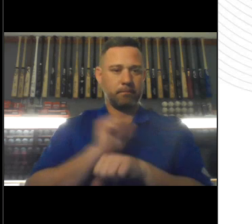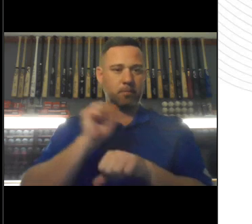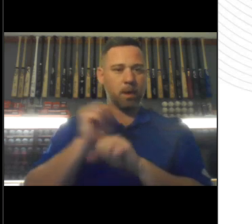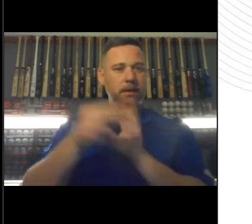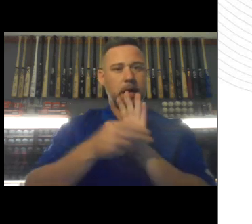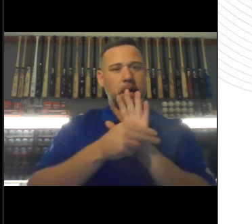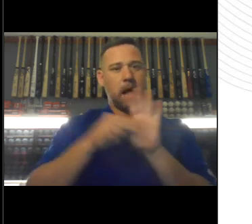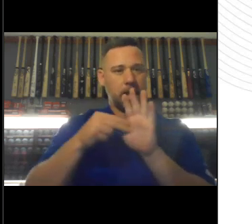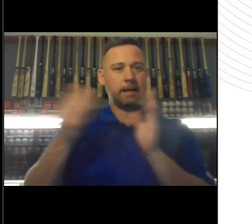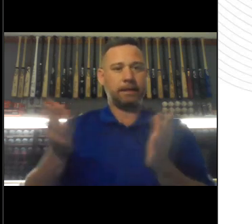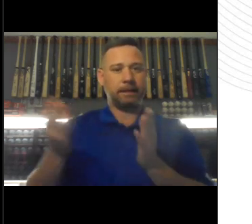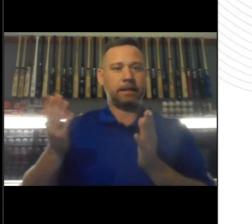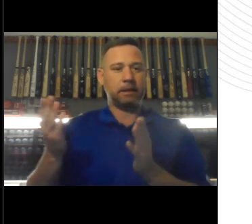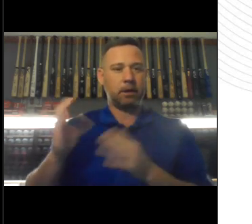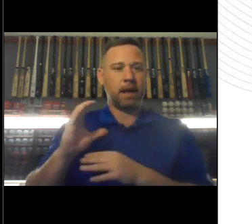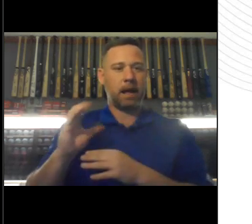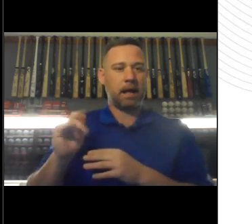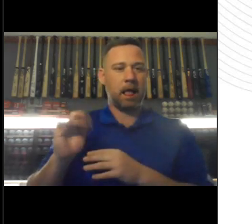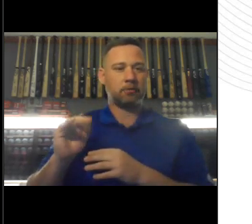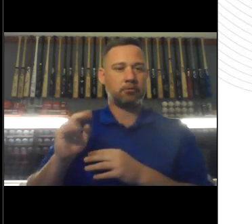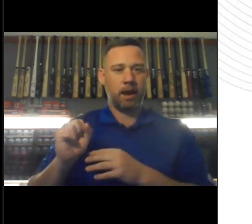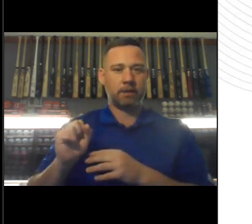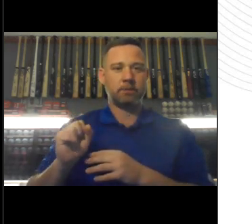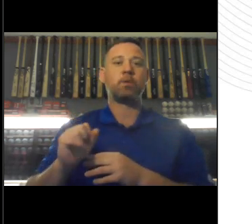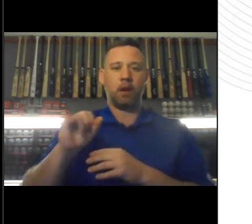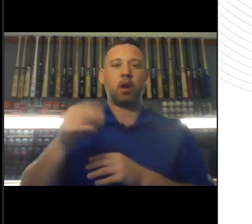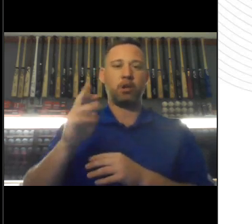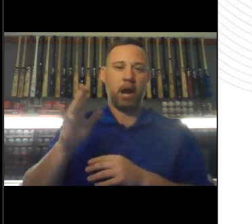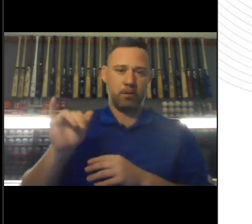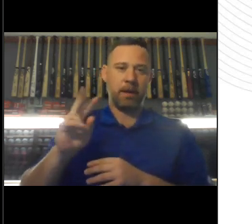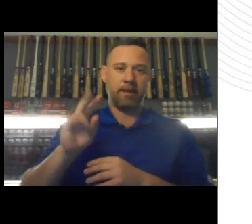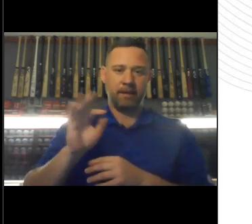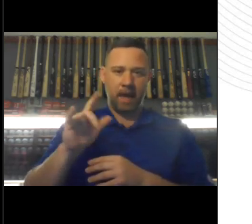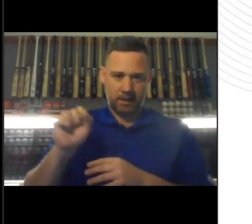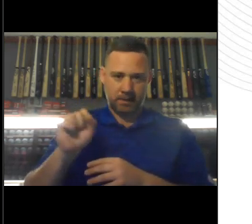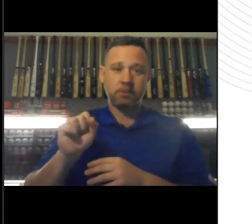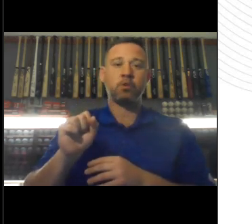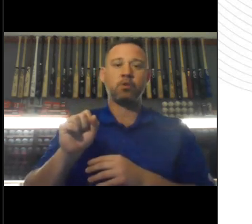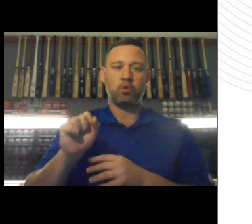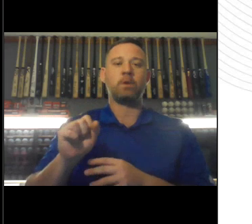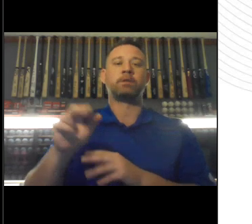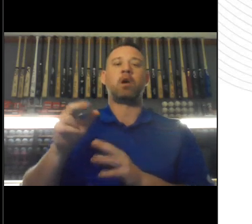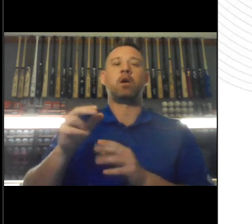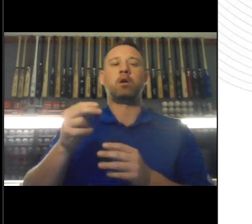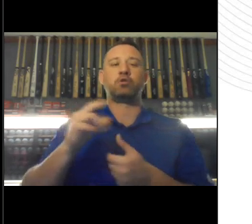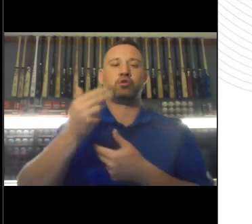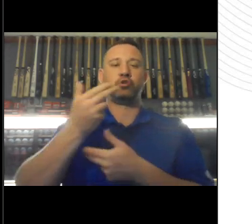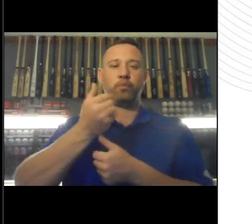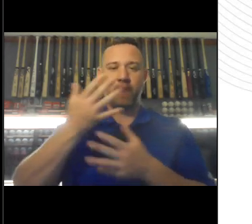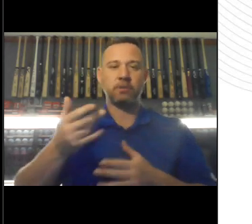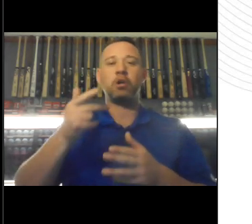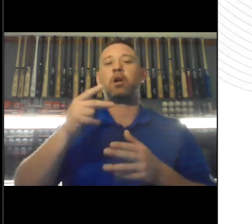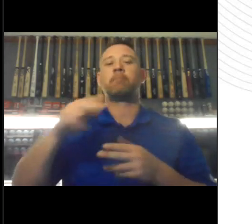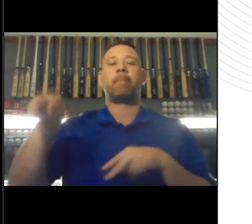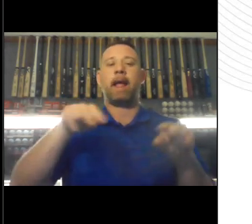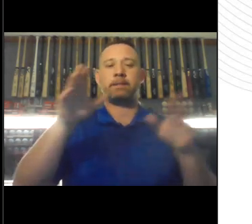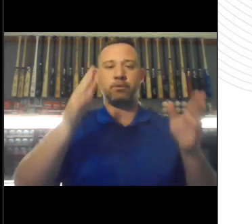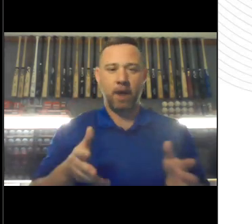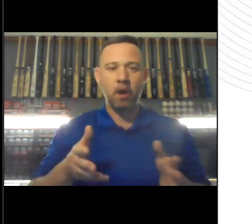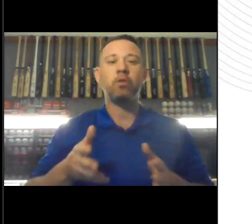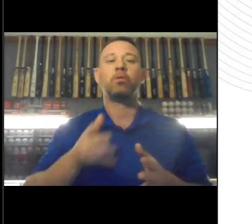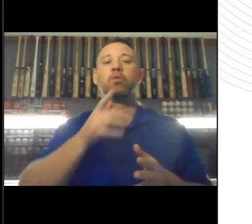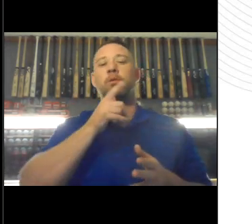we are highlighting Jeremy Villegas, who is a supervising land surveyor, currently acting as Office Chief of Surveys in Central Region,